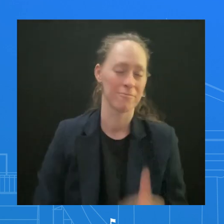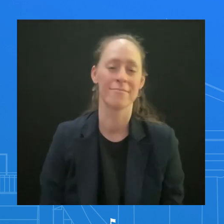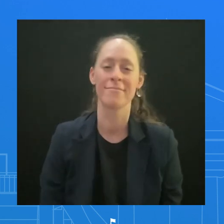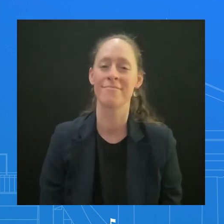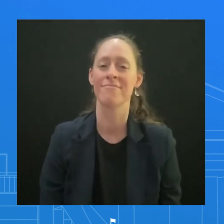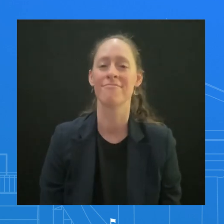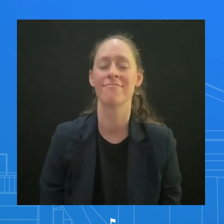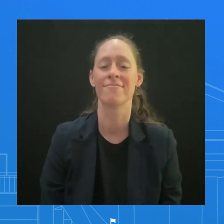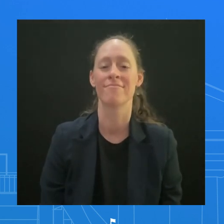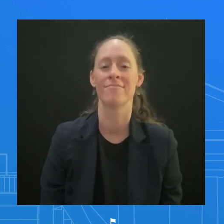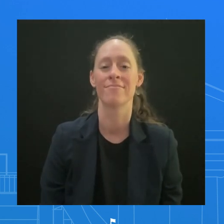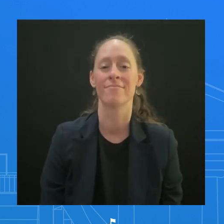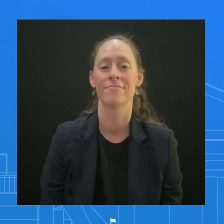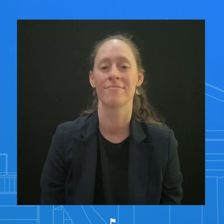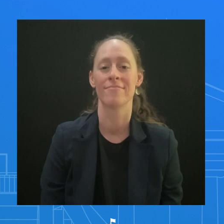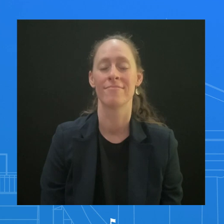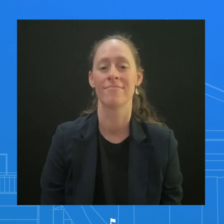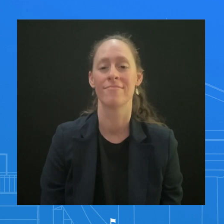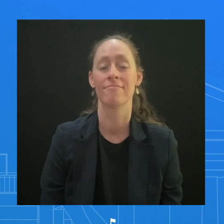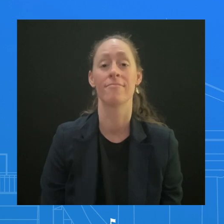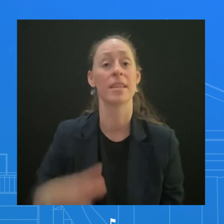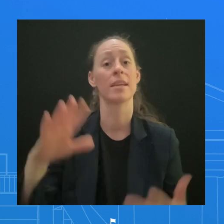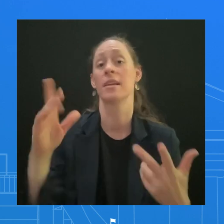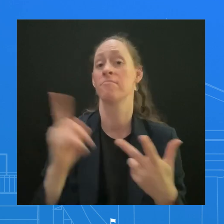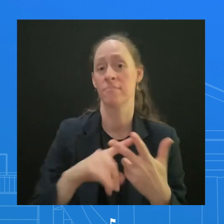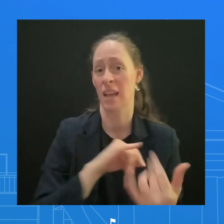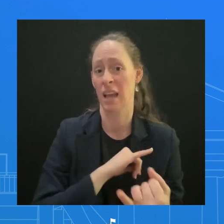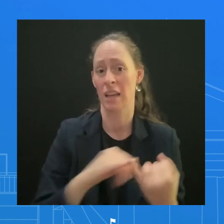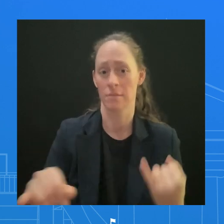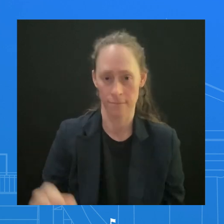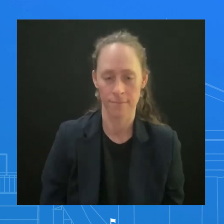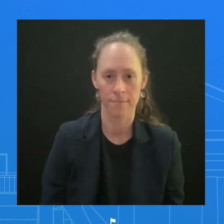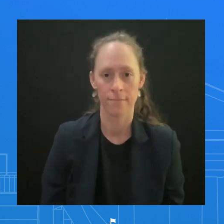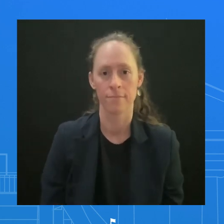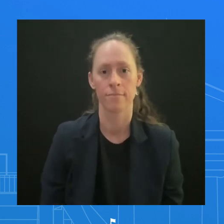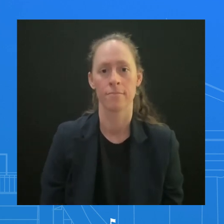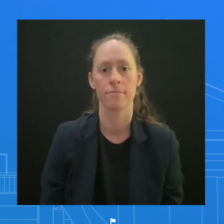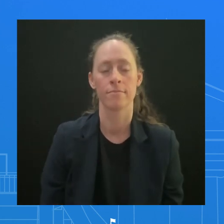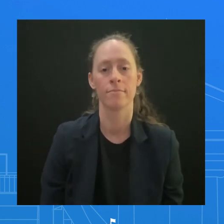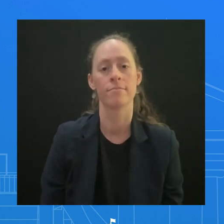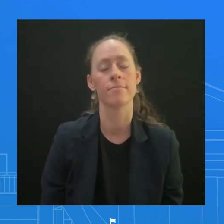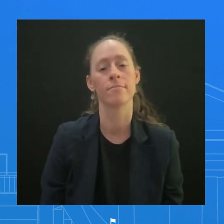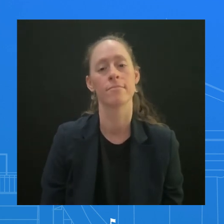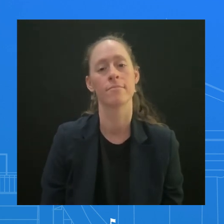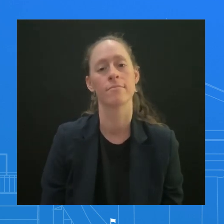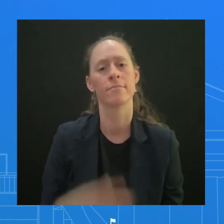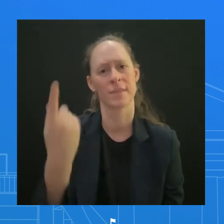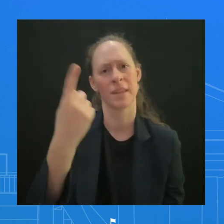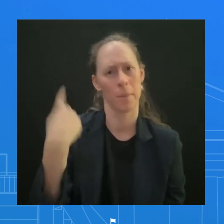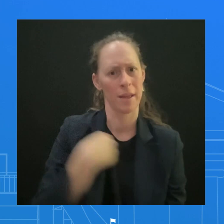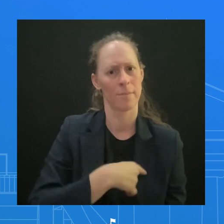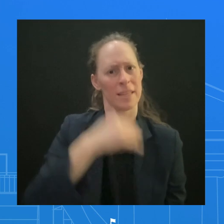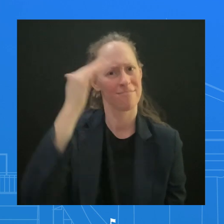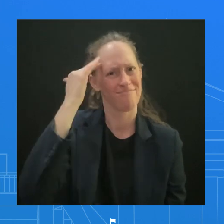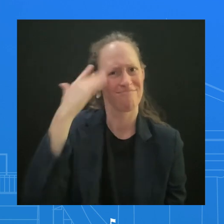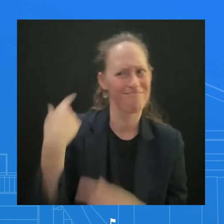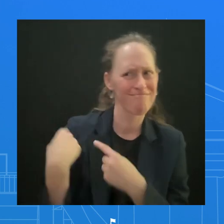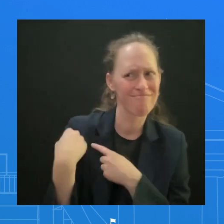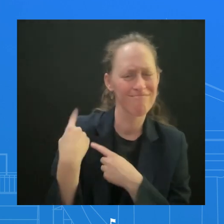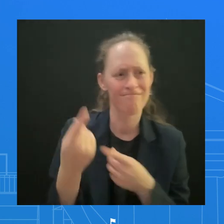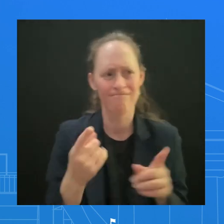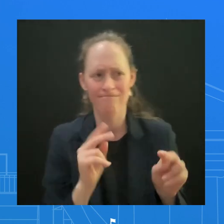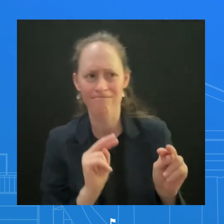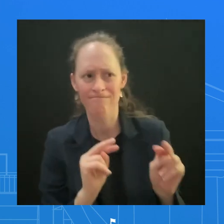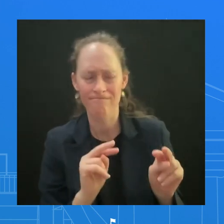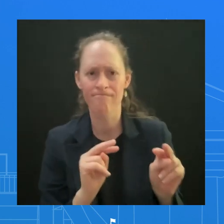want to speak to something that we all watch very closely the last couple of days. Before I get started, wanted to say a few